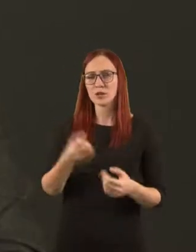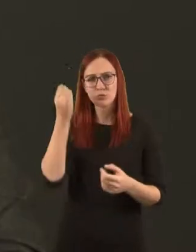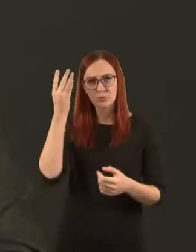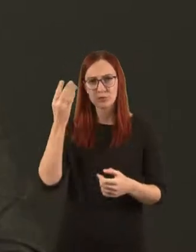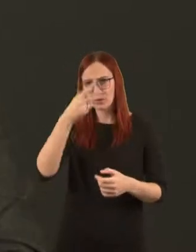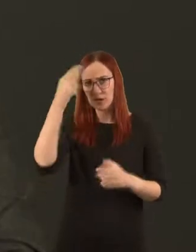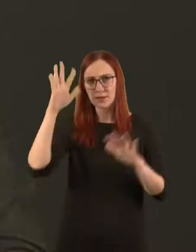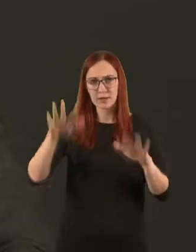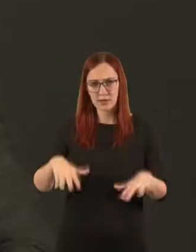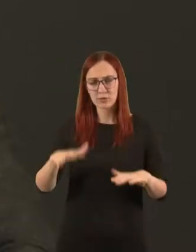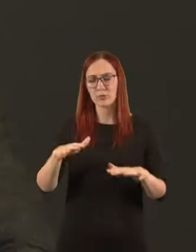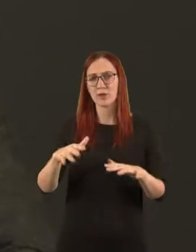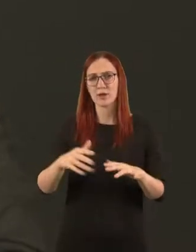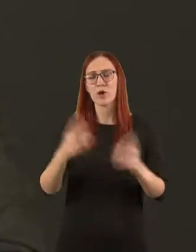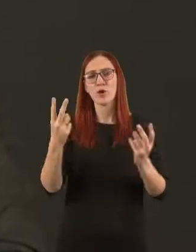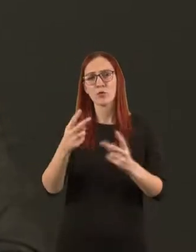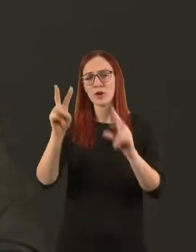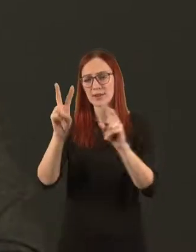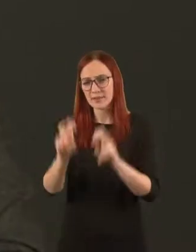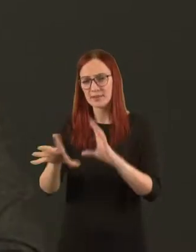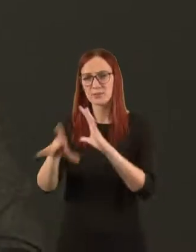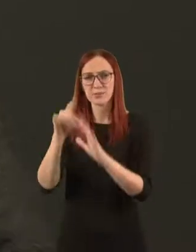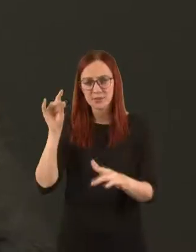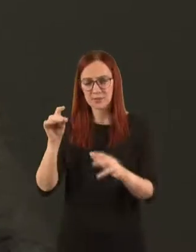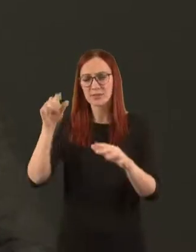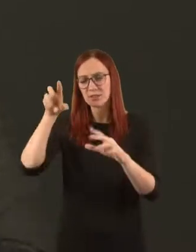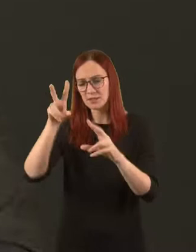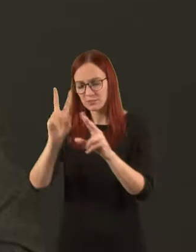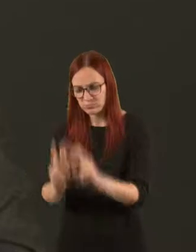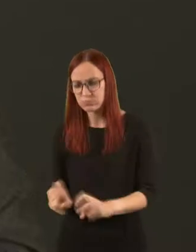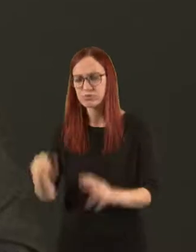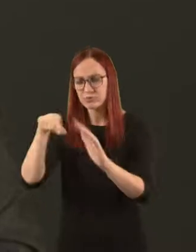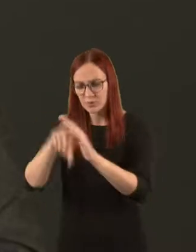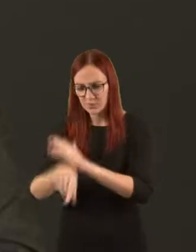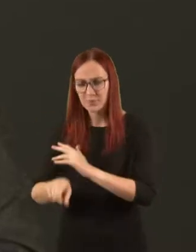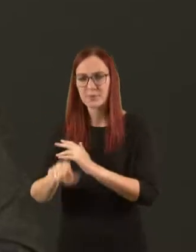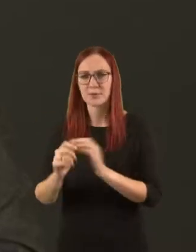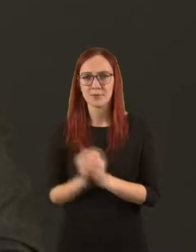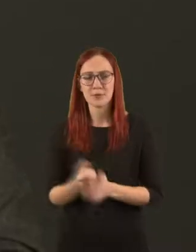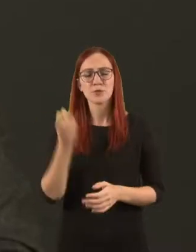there is was a lot of focus on the transportation sector.